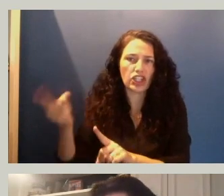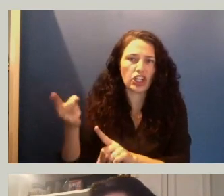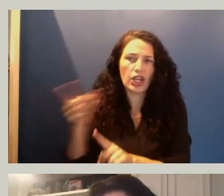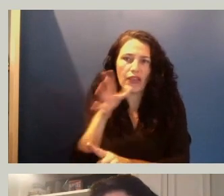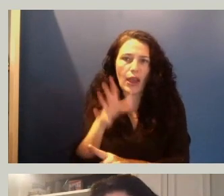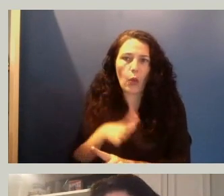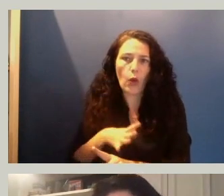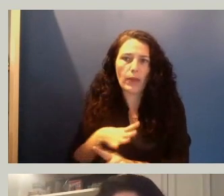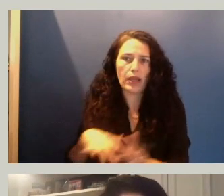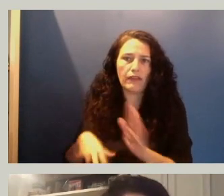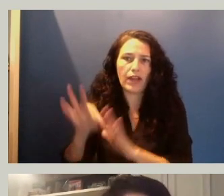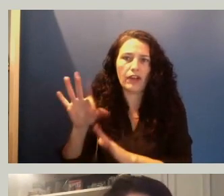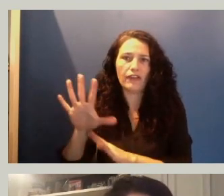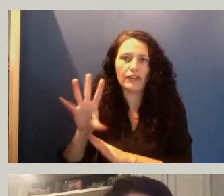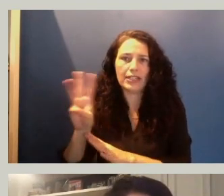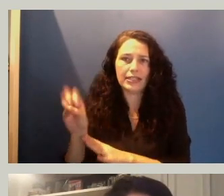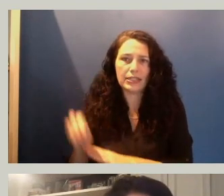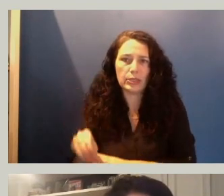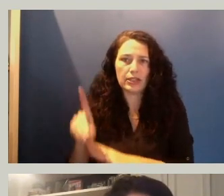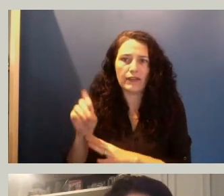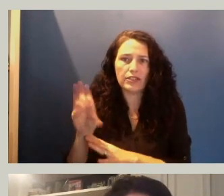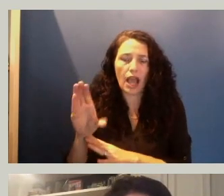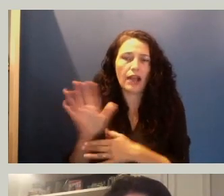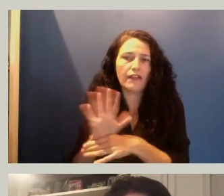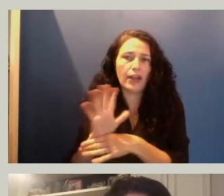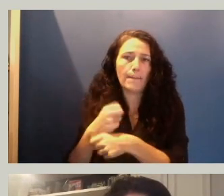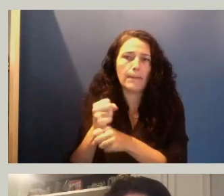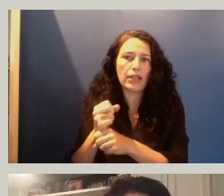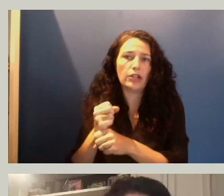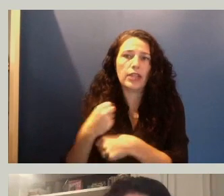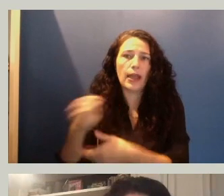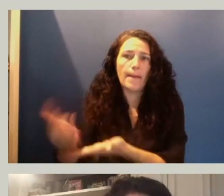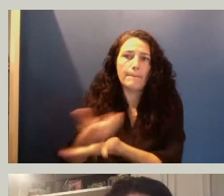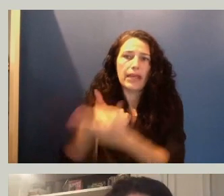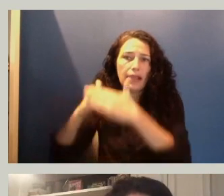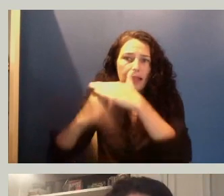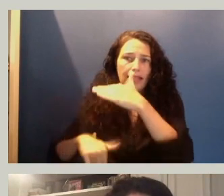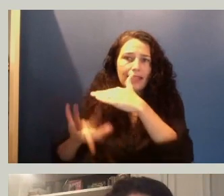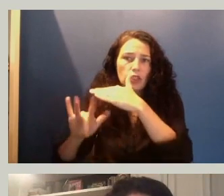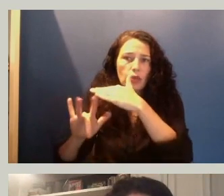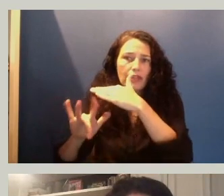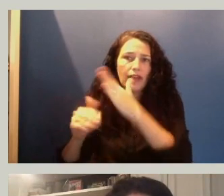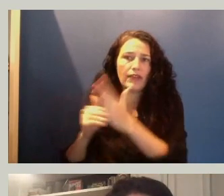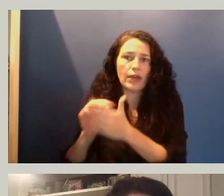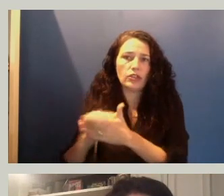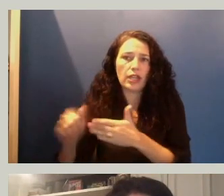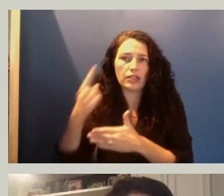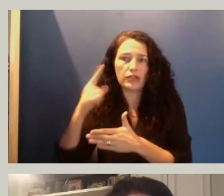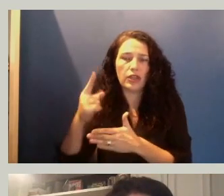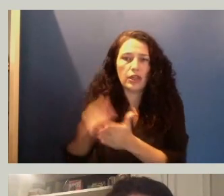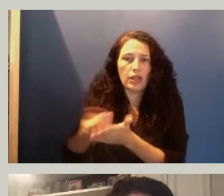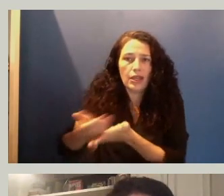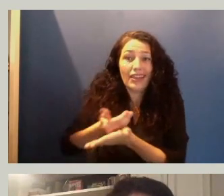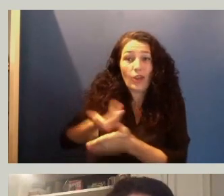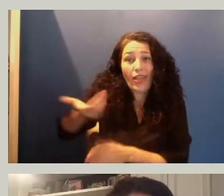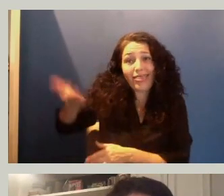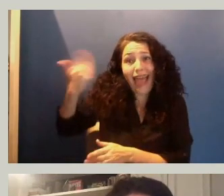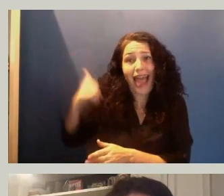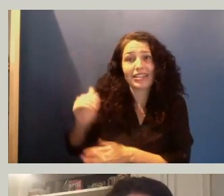that 56% of doc filmmakers made less than $25,000 in income for their last film, and